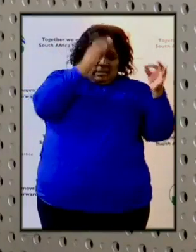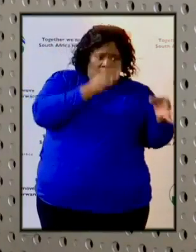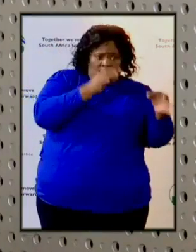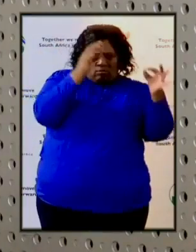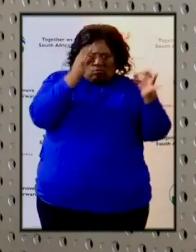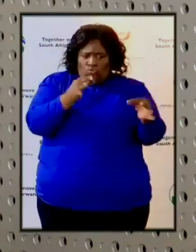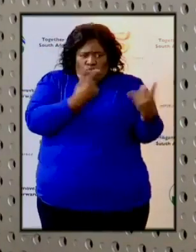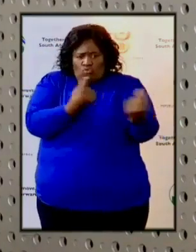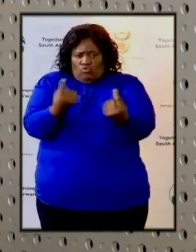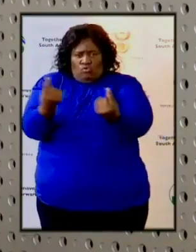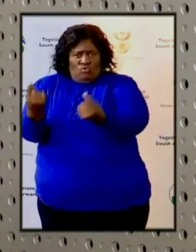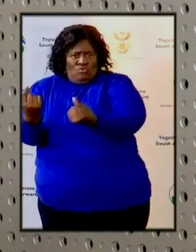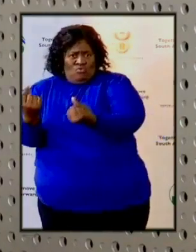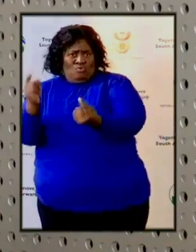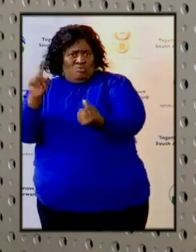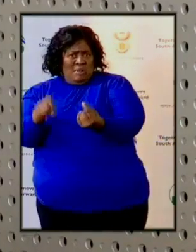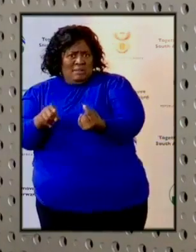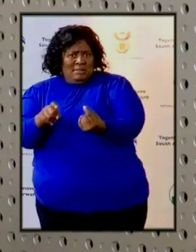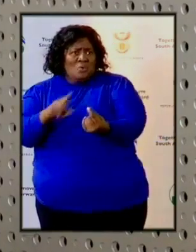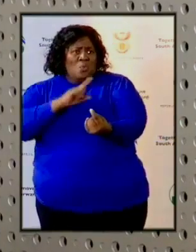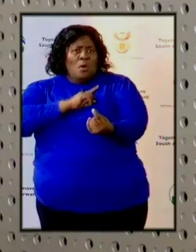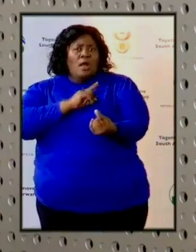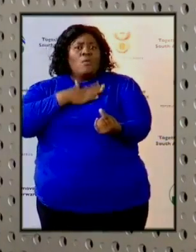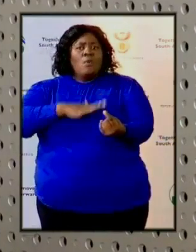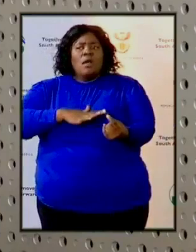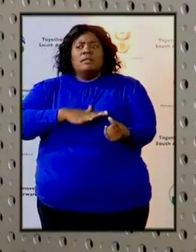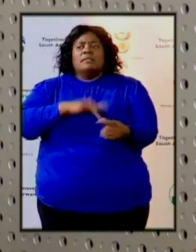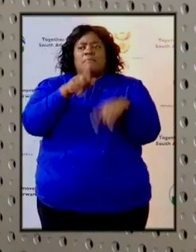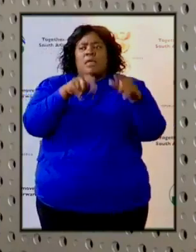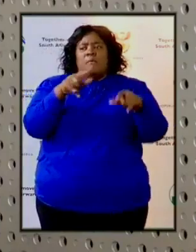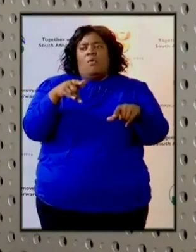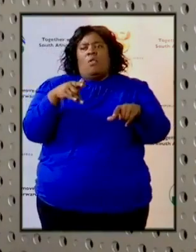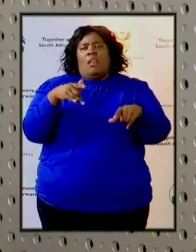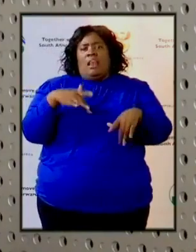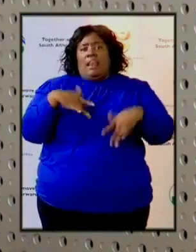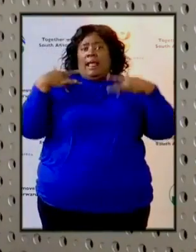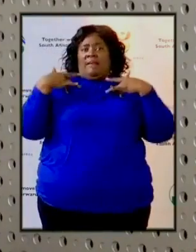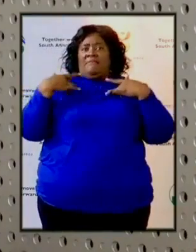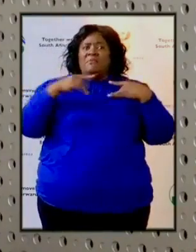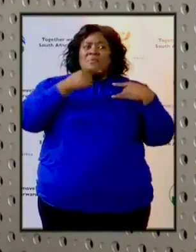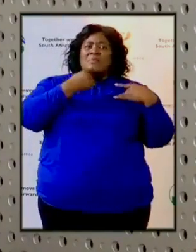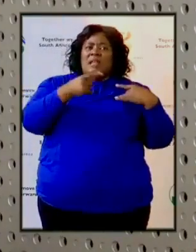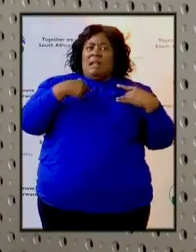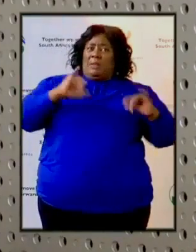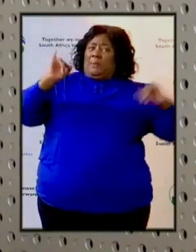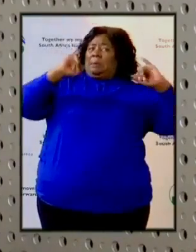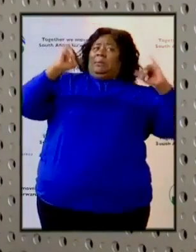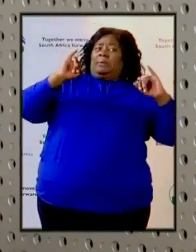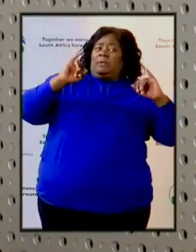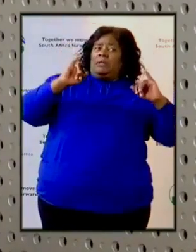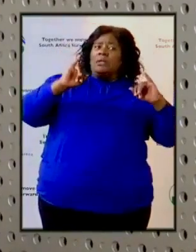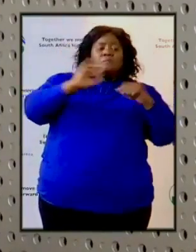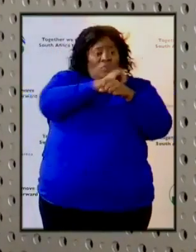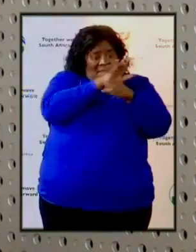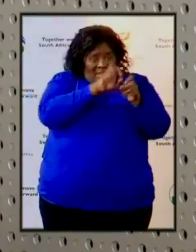lives are draconian, and it's the virus that we may call draconian, because